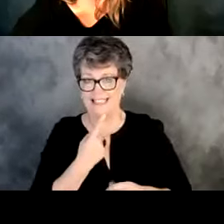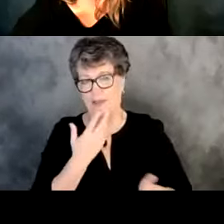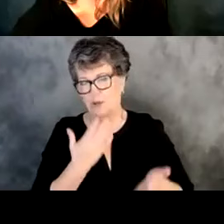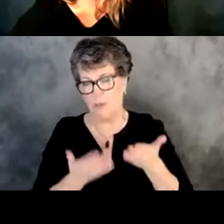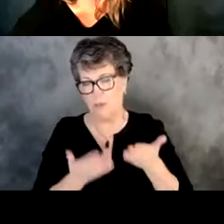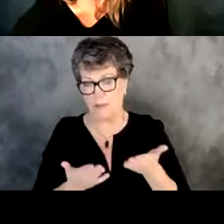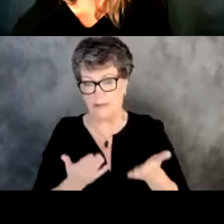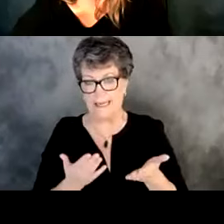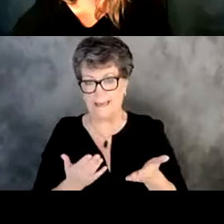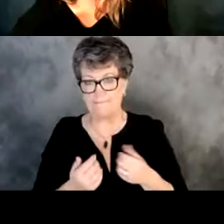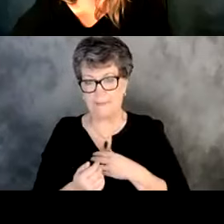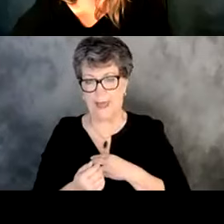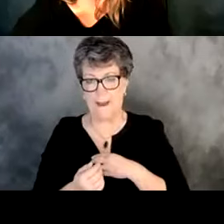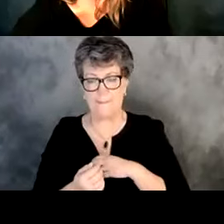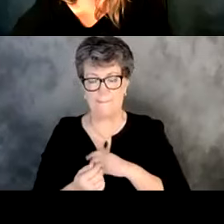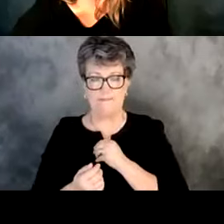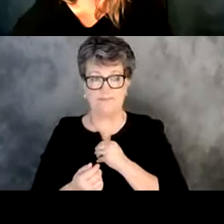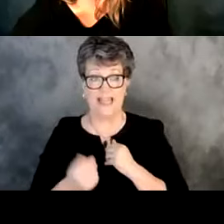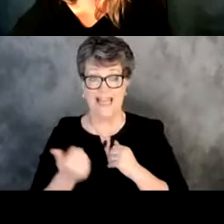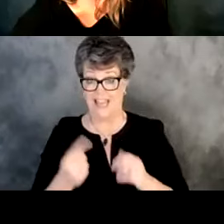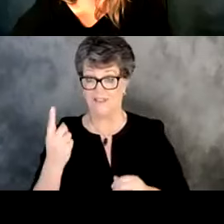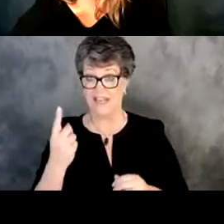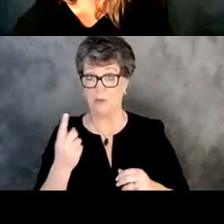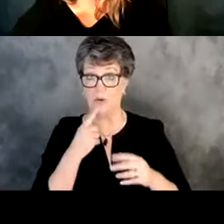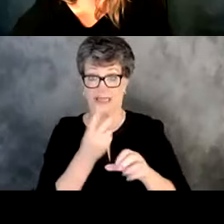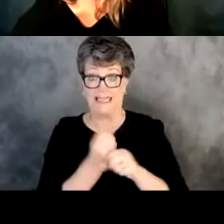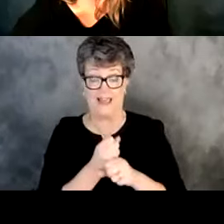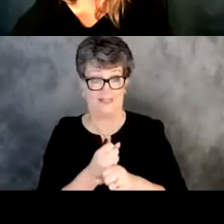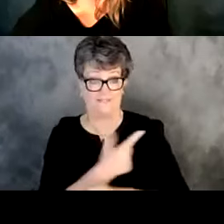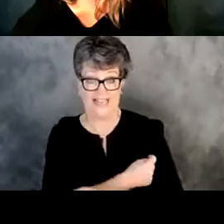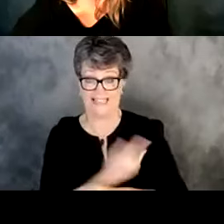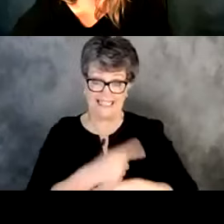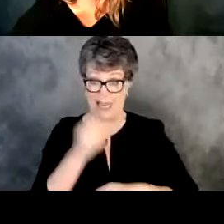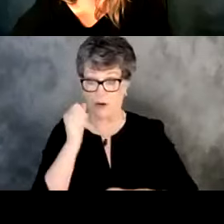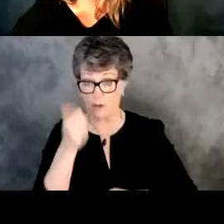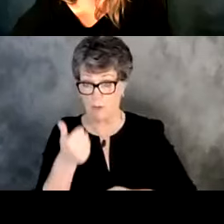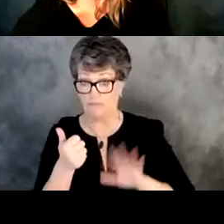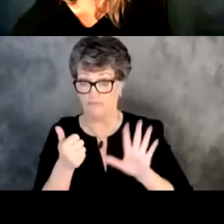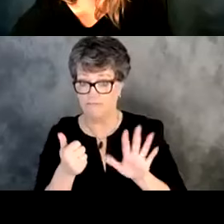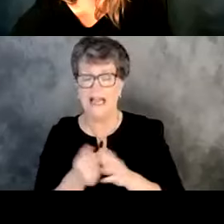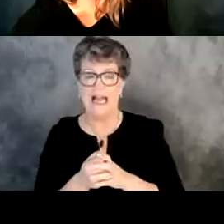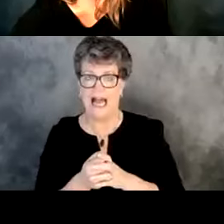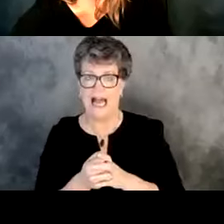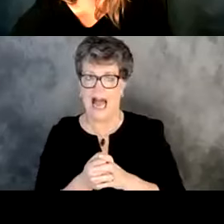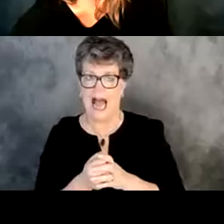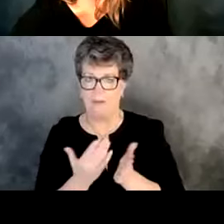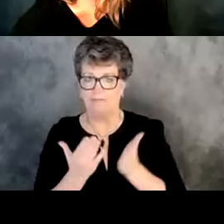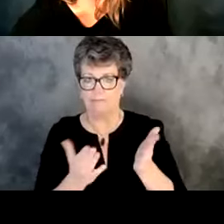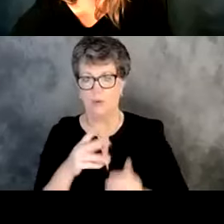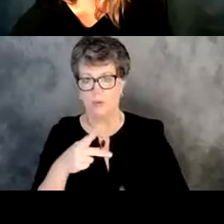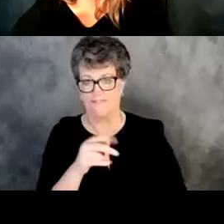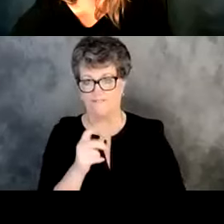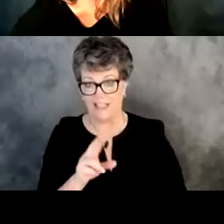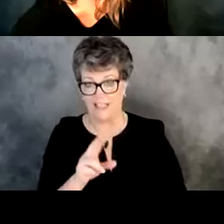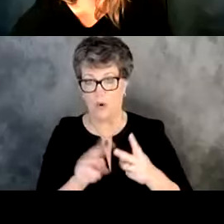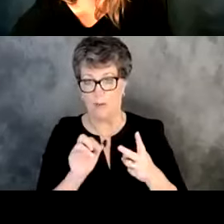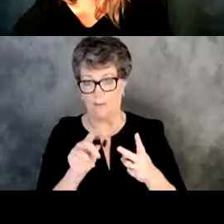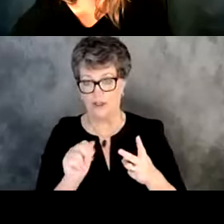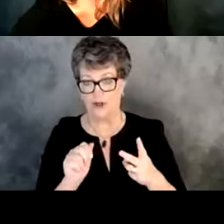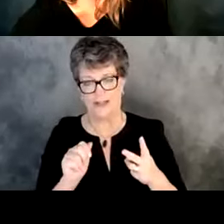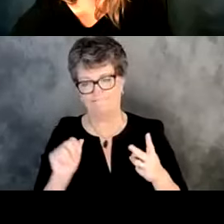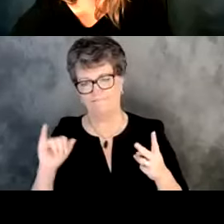probably, if anyone was going to get the vaccine today or tomorrow, I probably would go with Pfizer or Moderna rather than